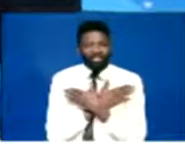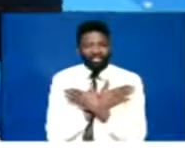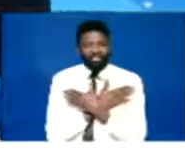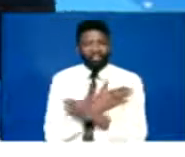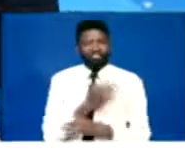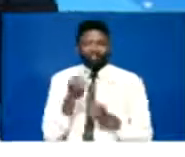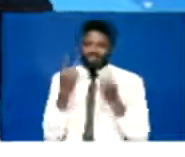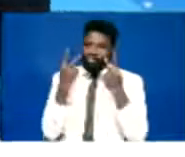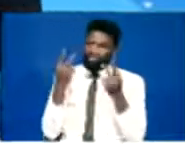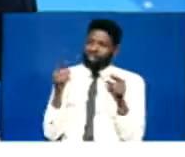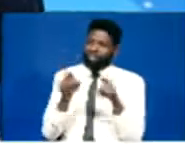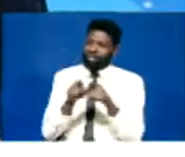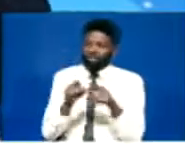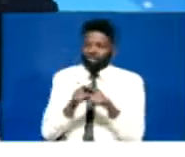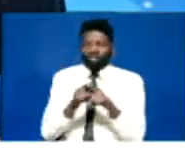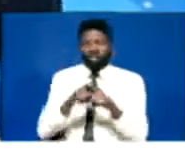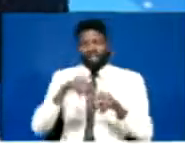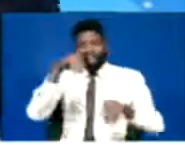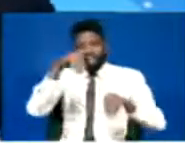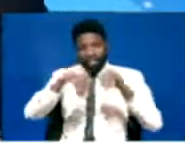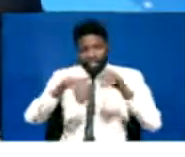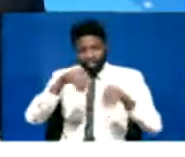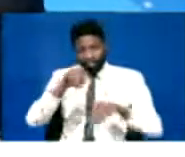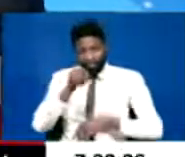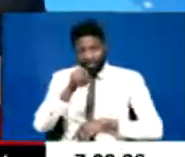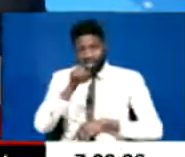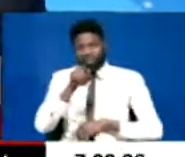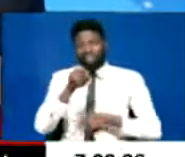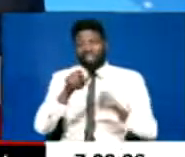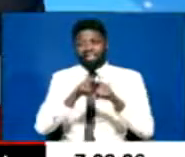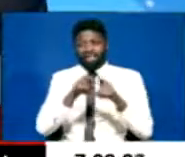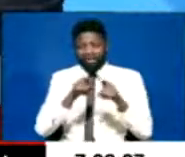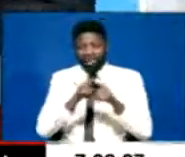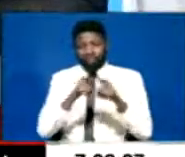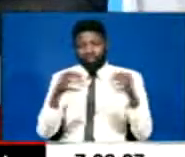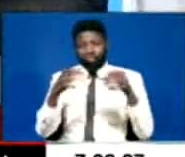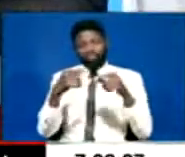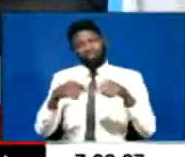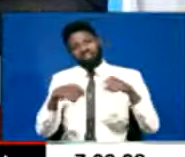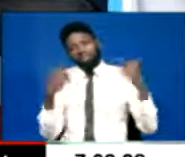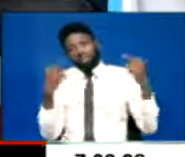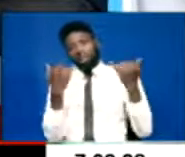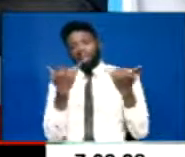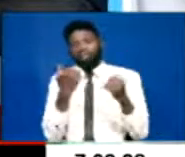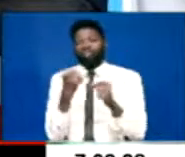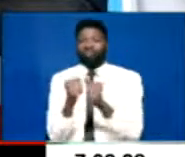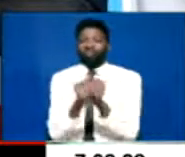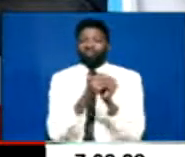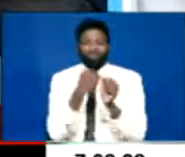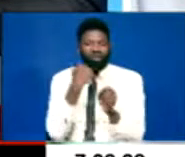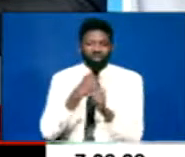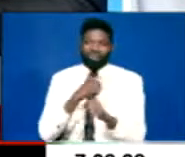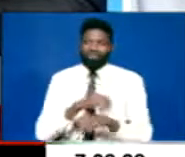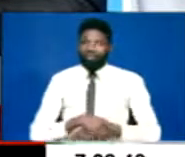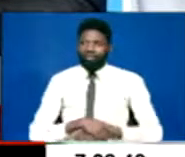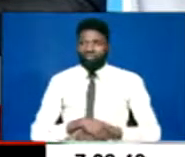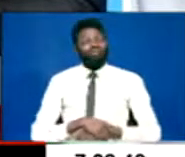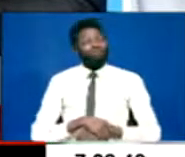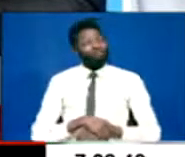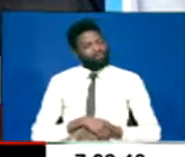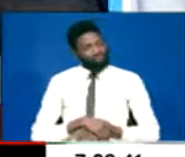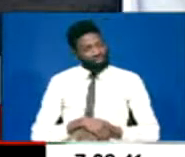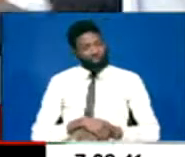seeing in this election of protagonists, now allies. Absolutely. You know, just to say, that's just a